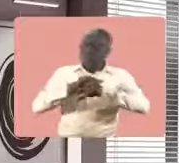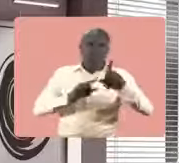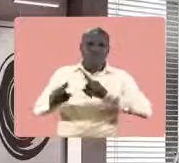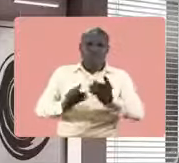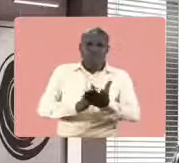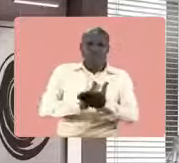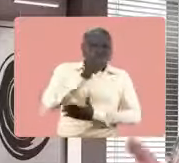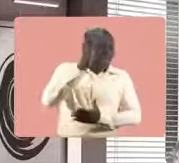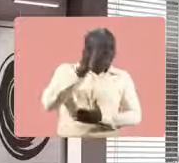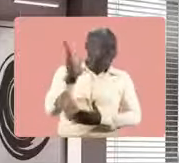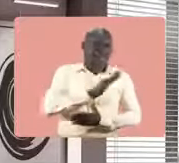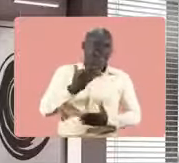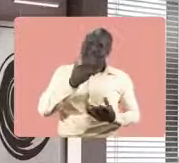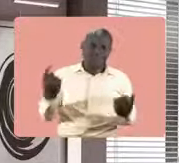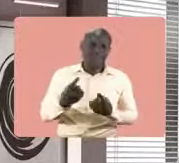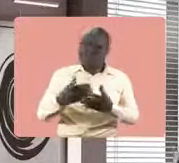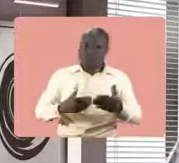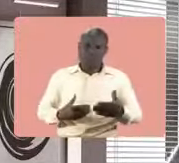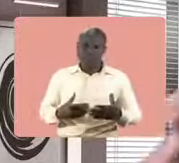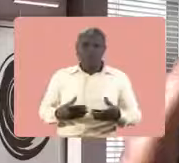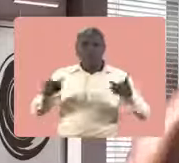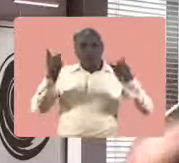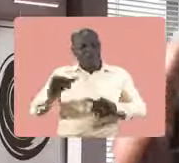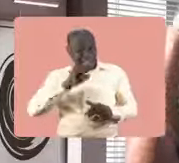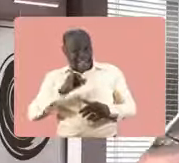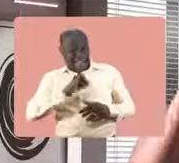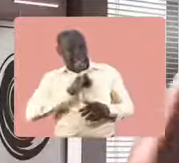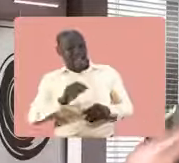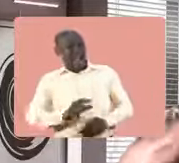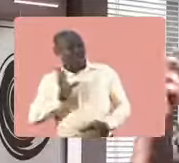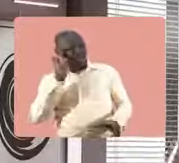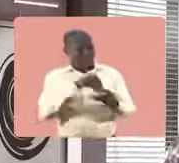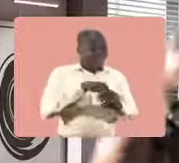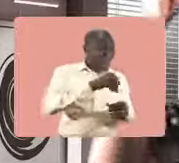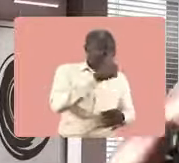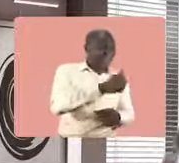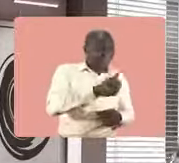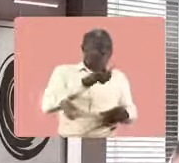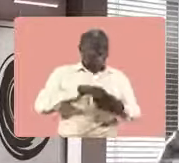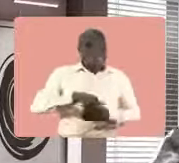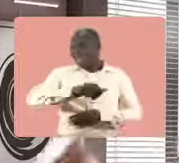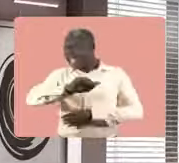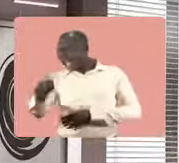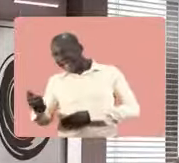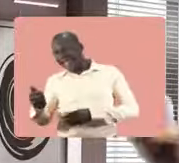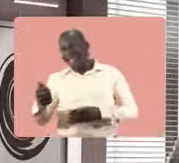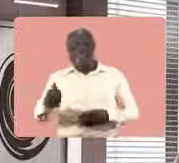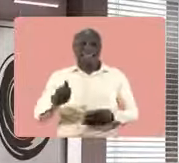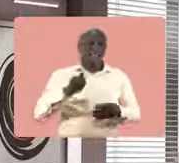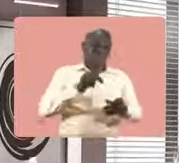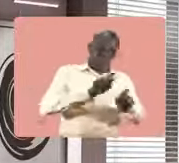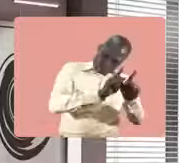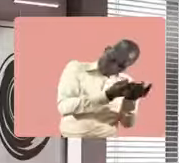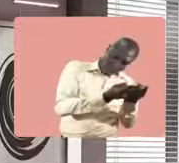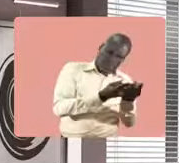papa nkwa, na wanya bone. Enisa midime ule nina kwa shesa apa ati, ni muse wamene ye papa, eche obia ni adia, miye